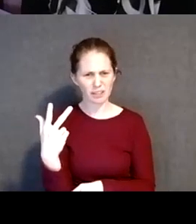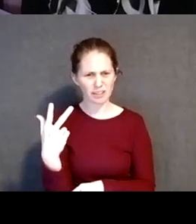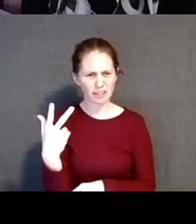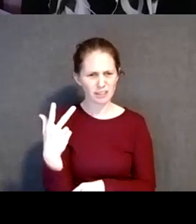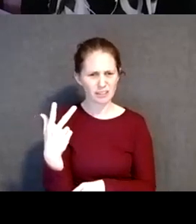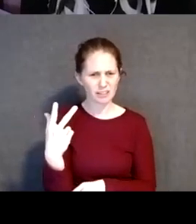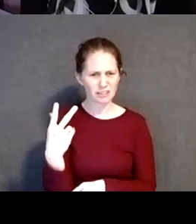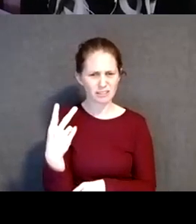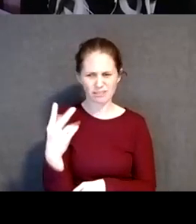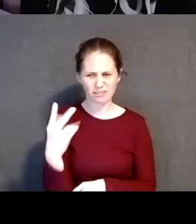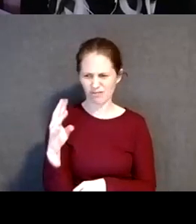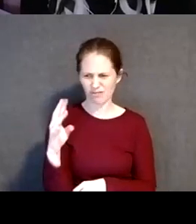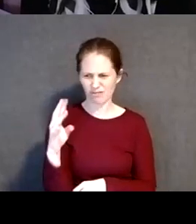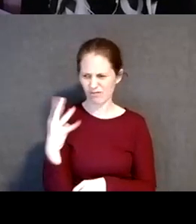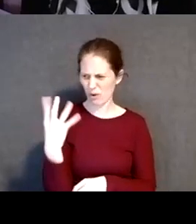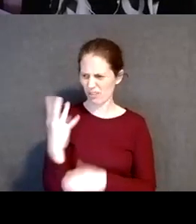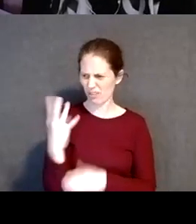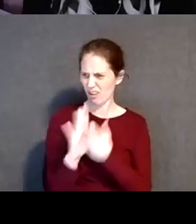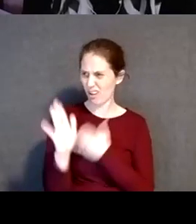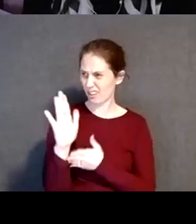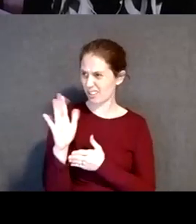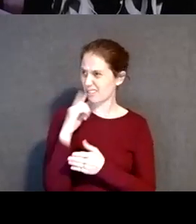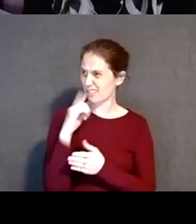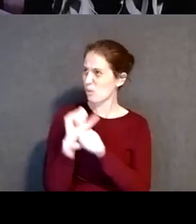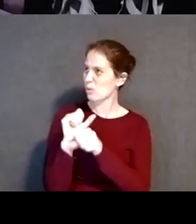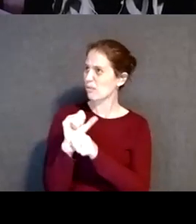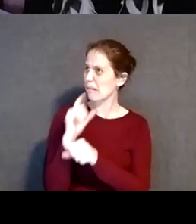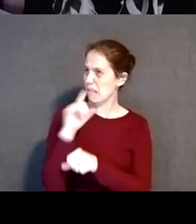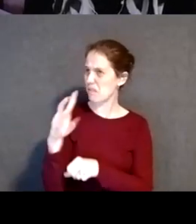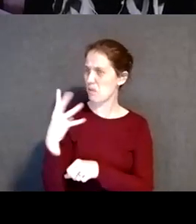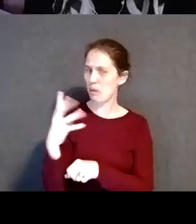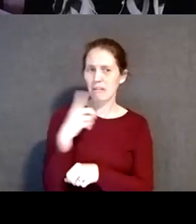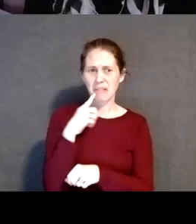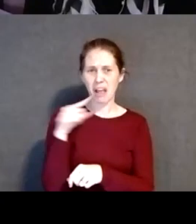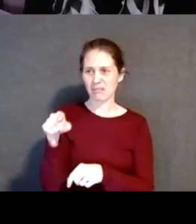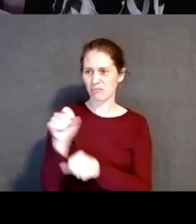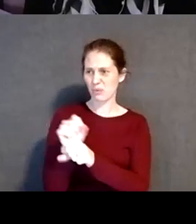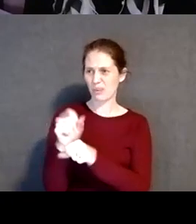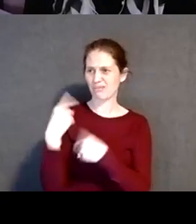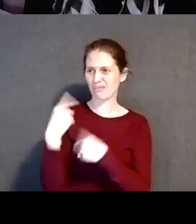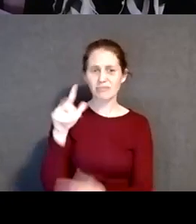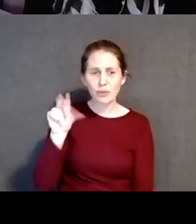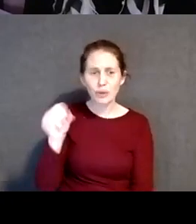fourth college, maybe, teaching. So I've been there 30 years.